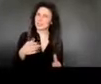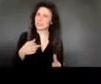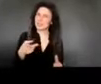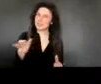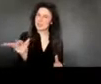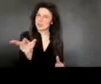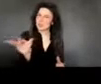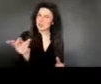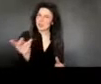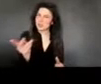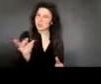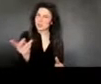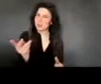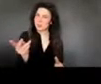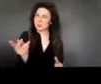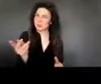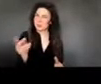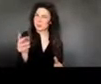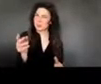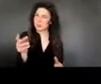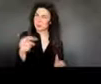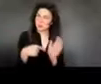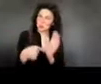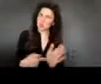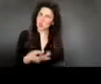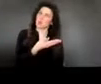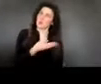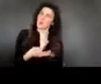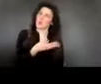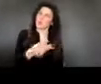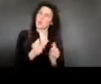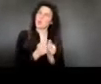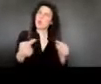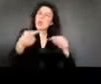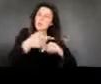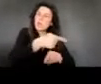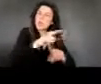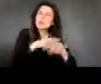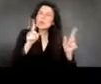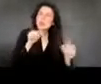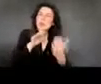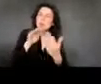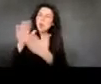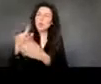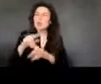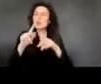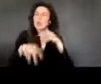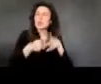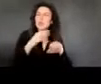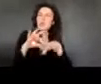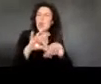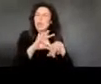of approaches and content across this grouping. I